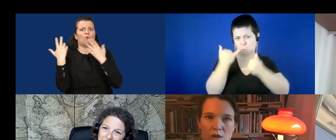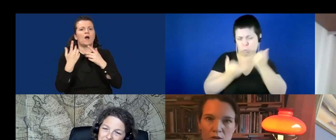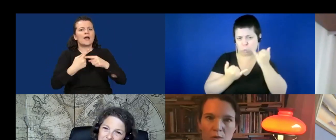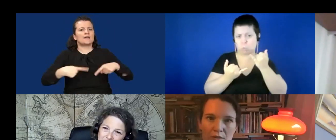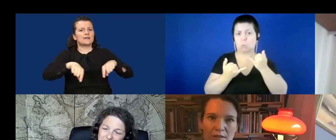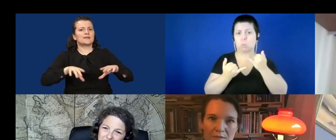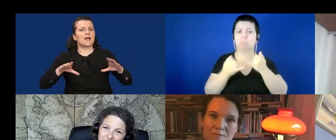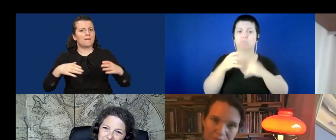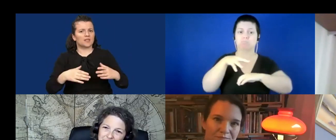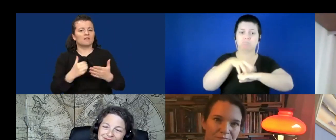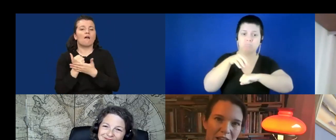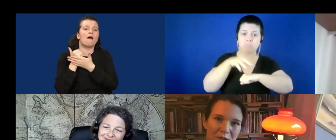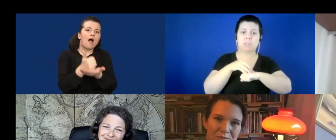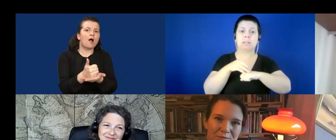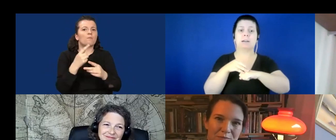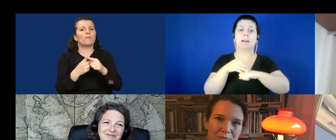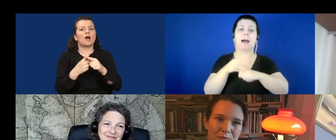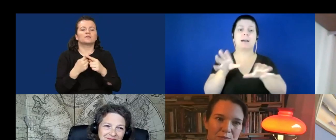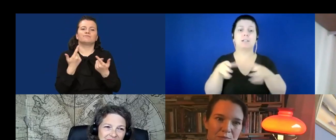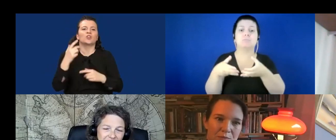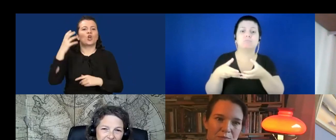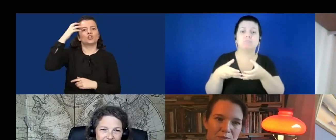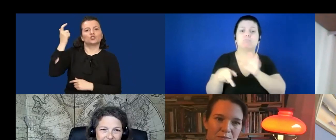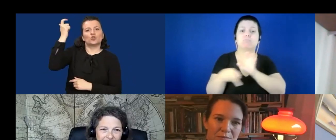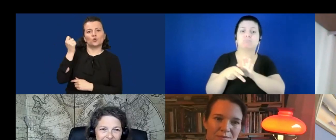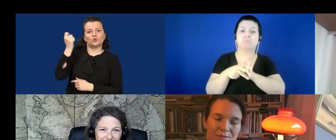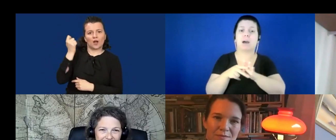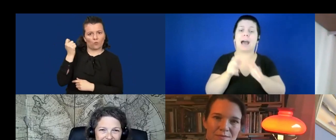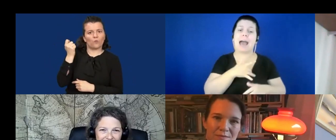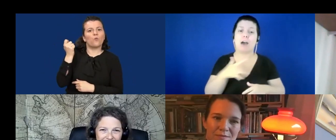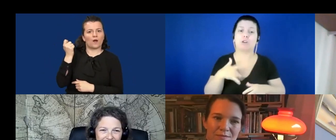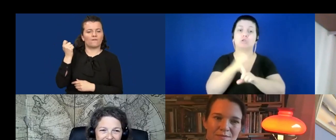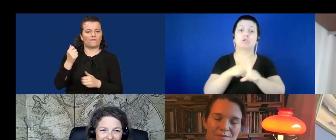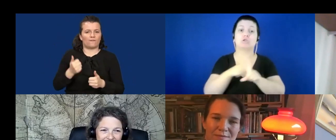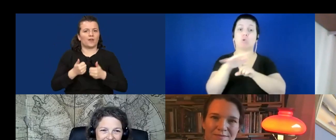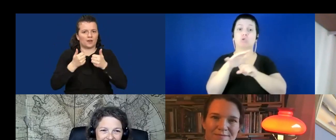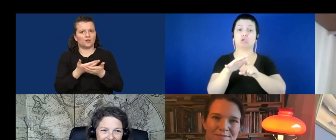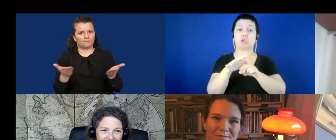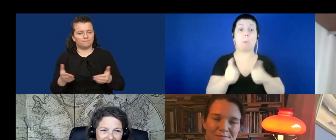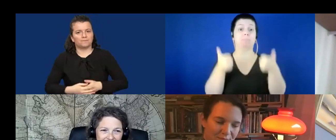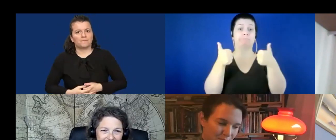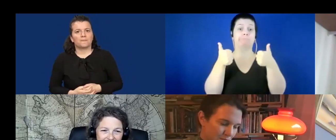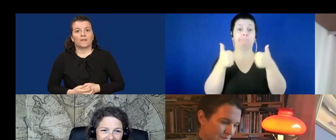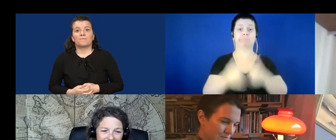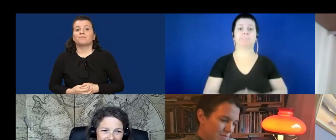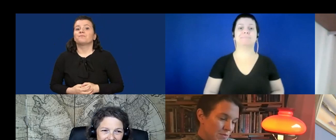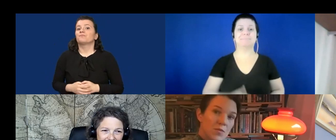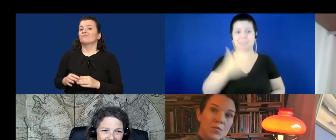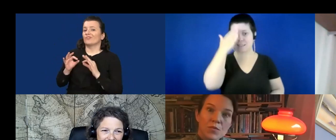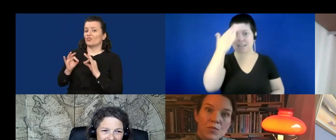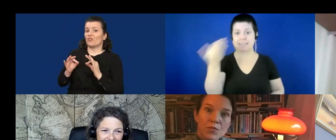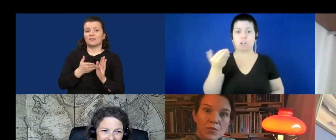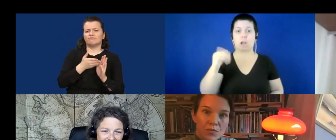and Social Welfare. Hello. Hello, thanks. That's great. And Jonathan?